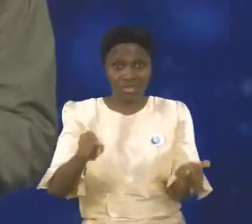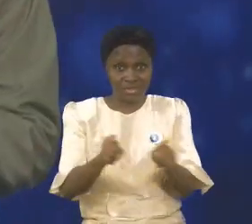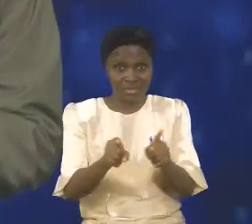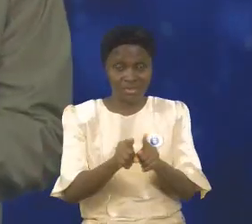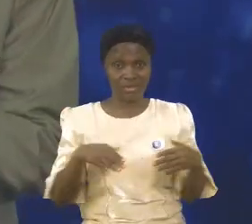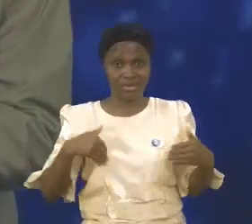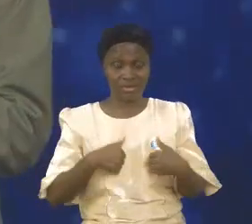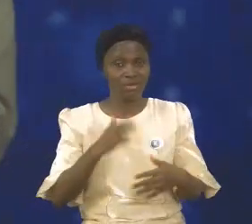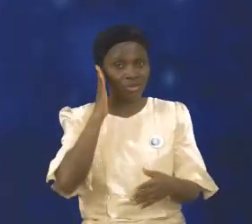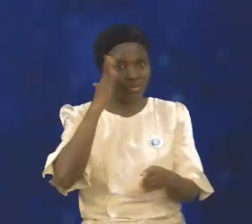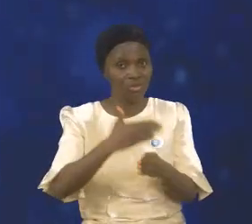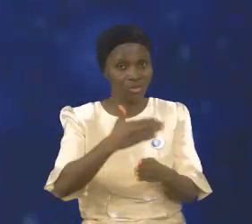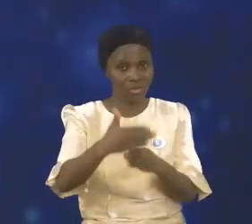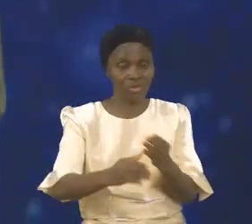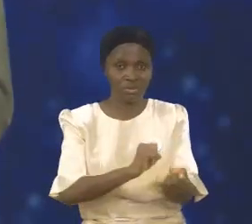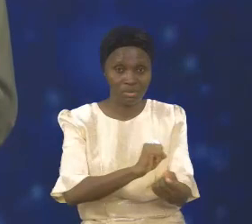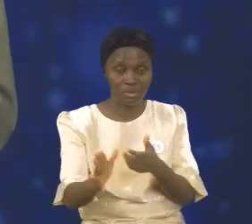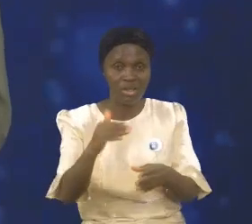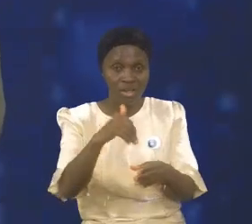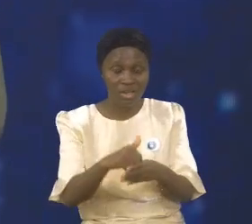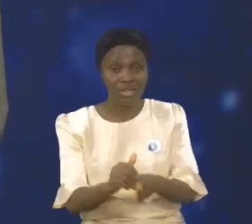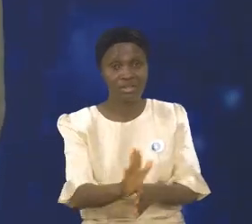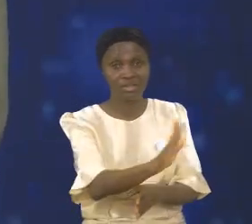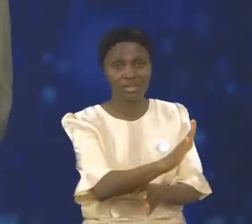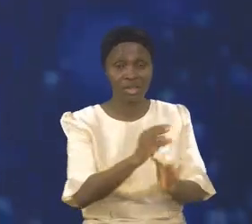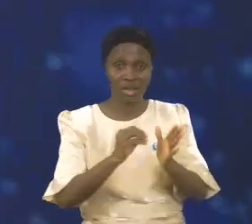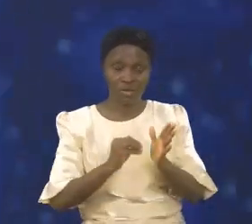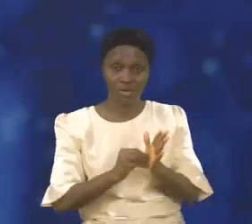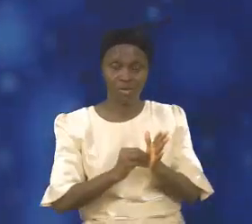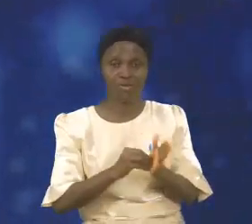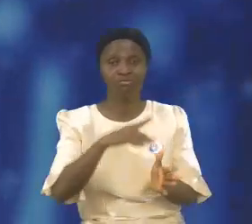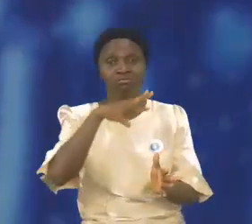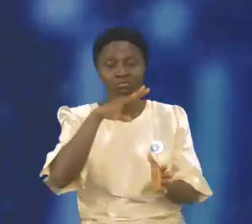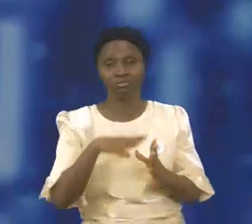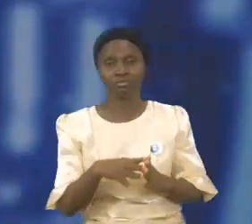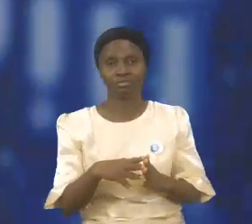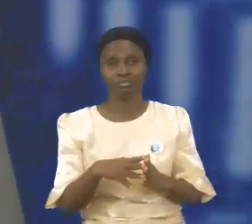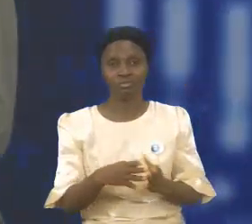utterly perish in their own corruption. As we come back to